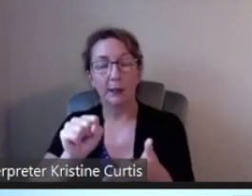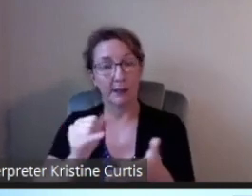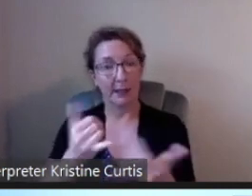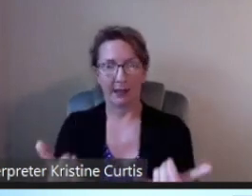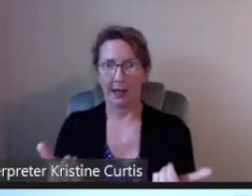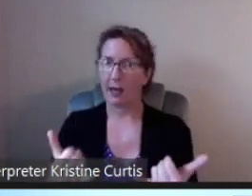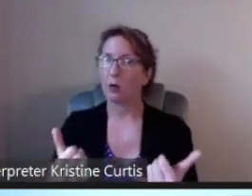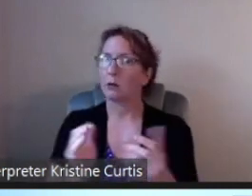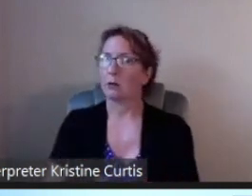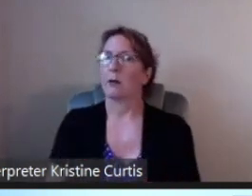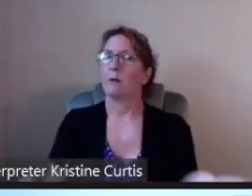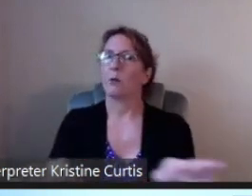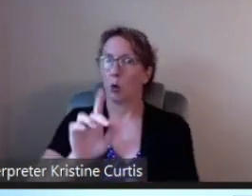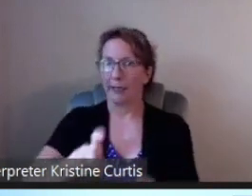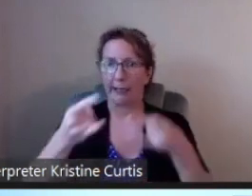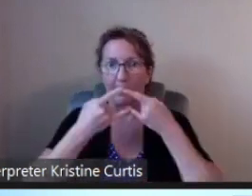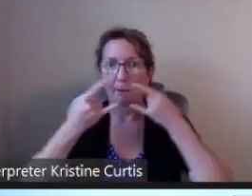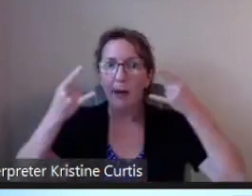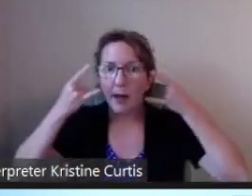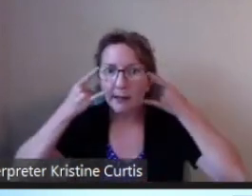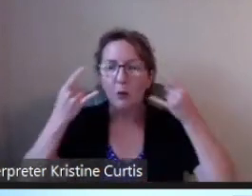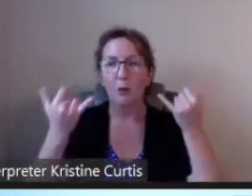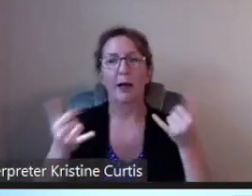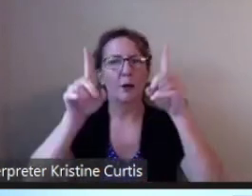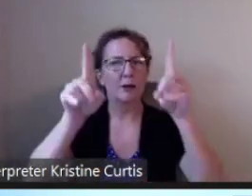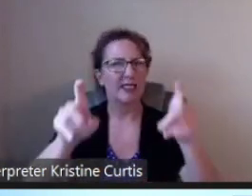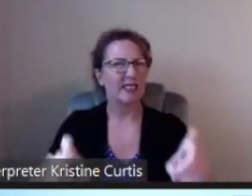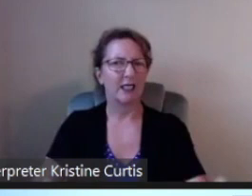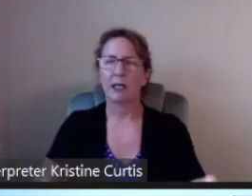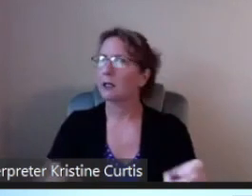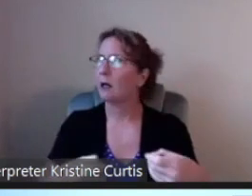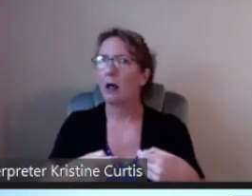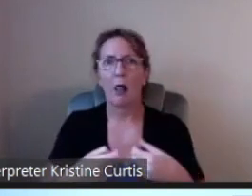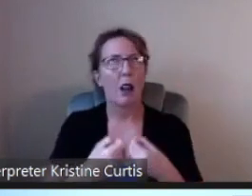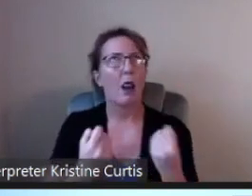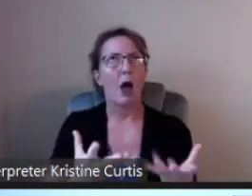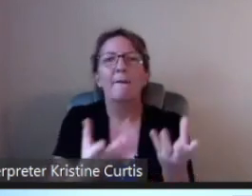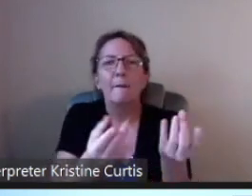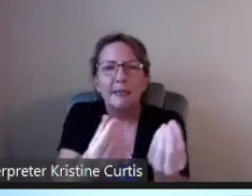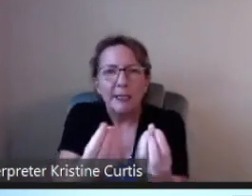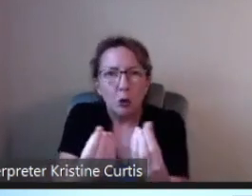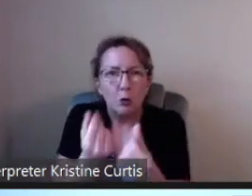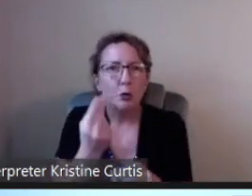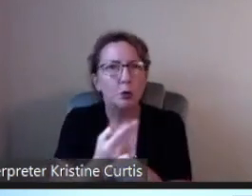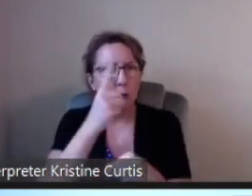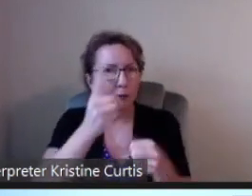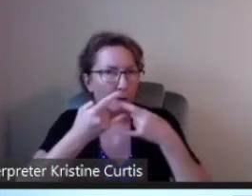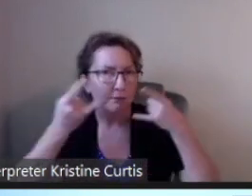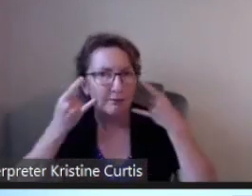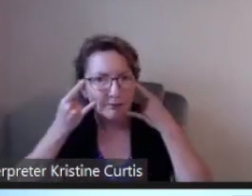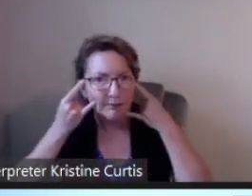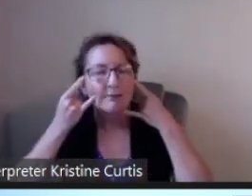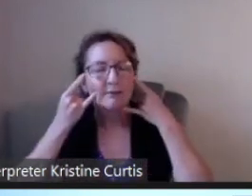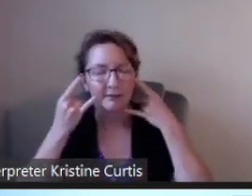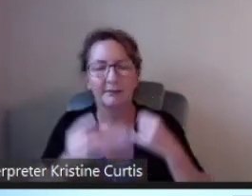masks, Professor Wang's research lab is now testing a wide range of household materials and common commercial fabrics that can be used to